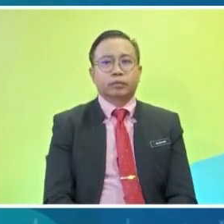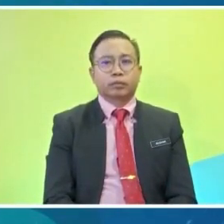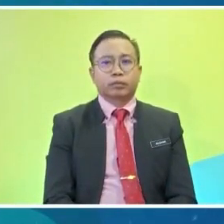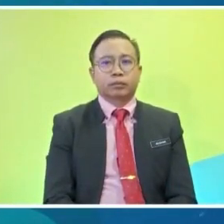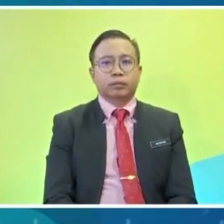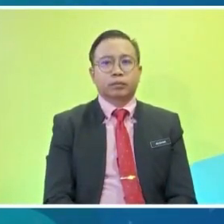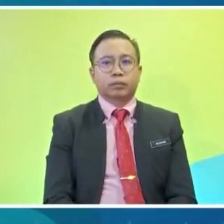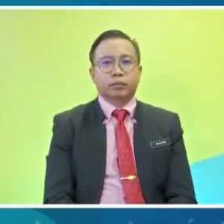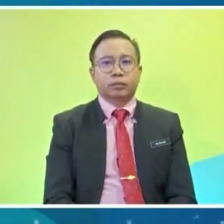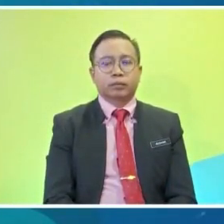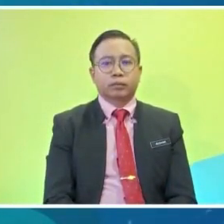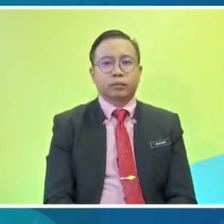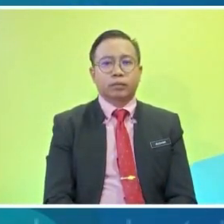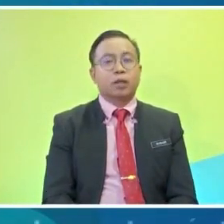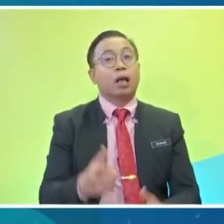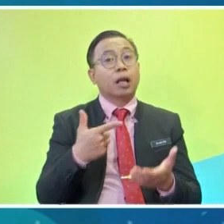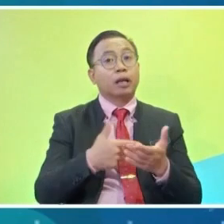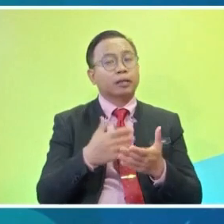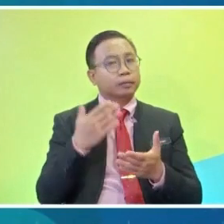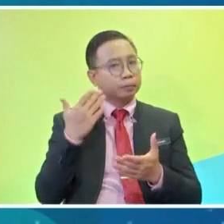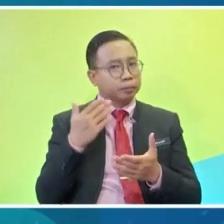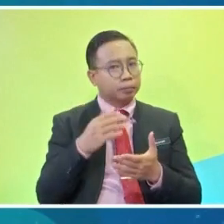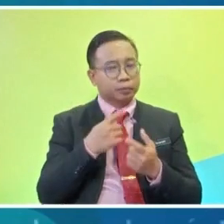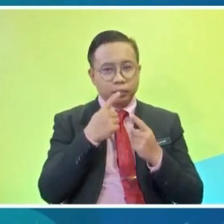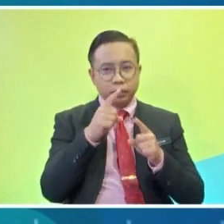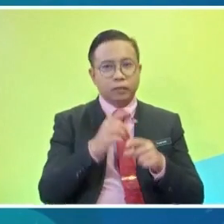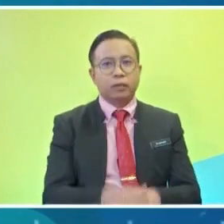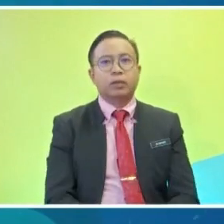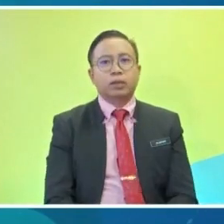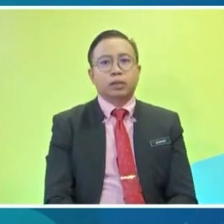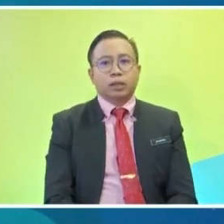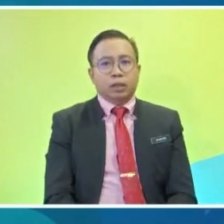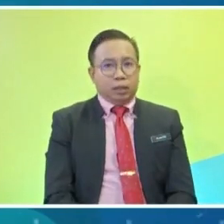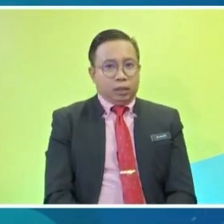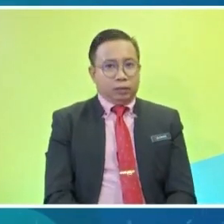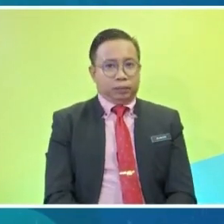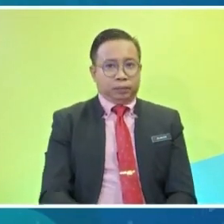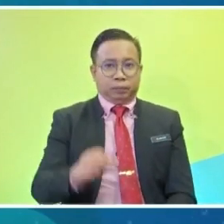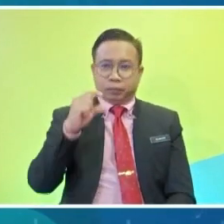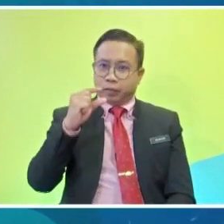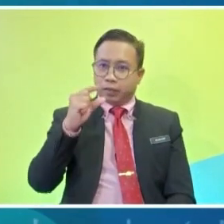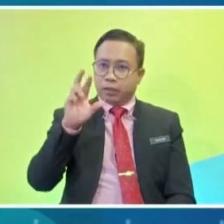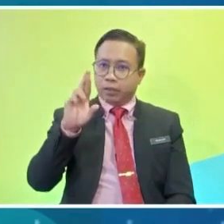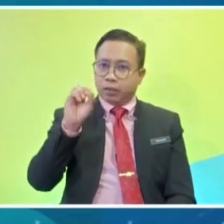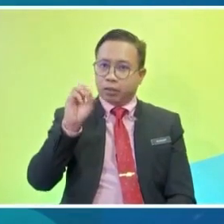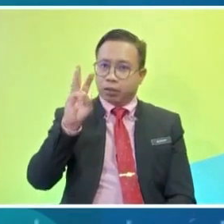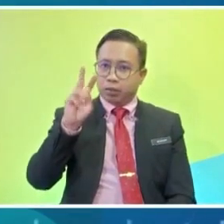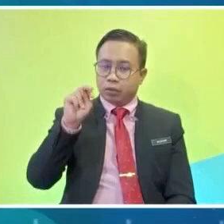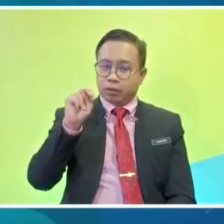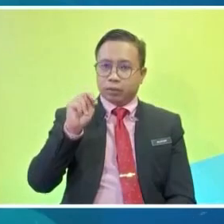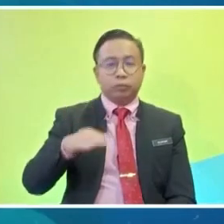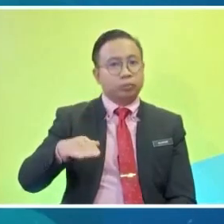Grow. One more time, Anselm. Grow. Okay, grown. Okay, so grow,